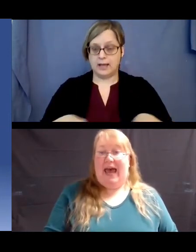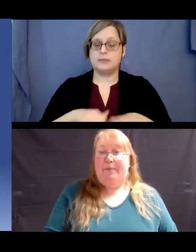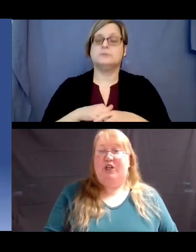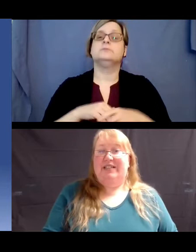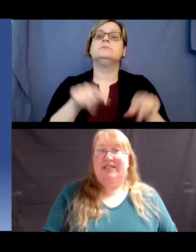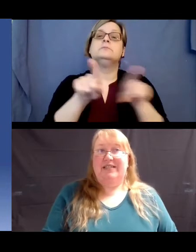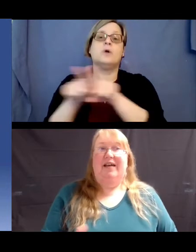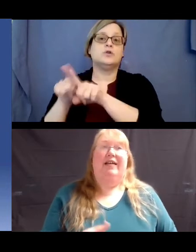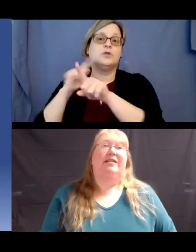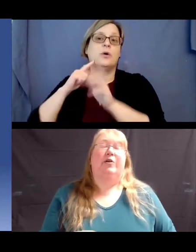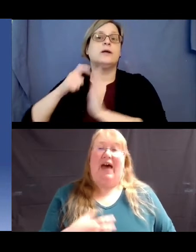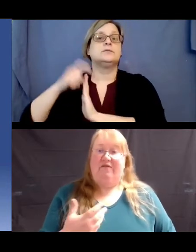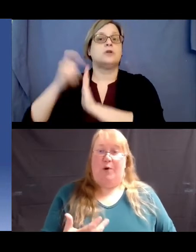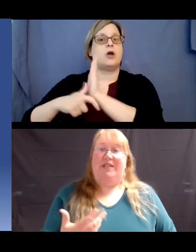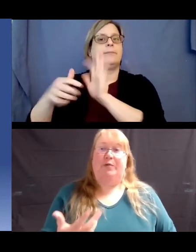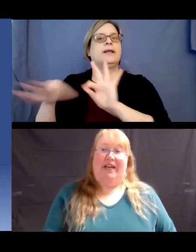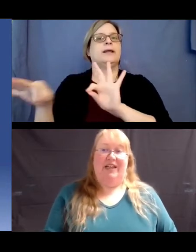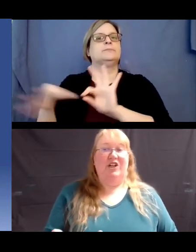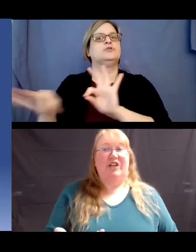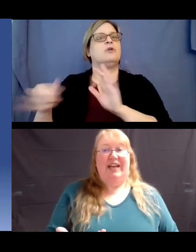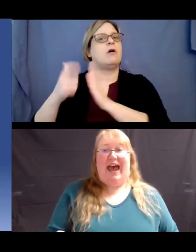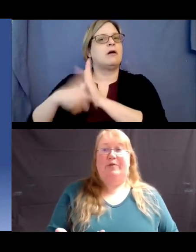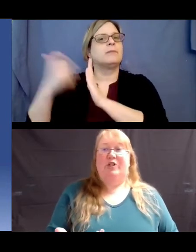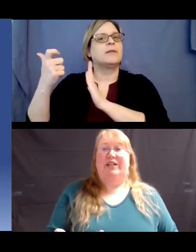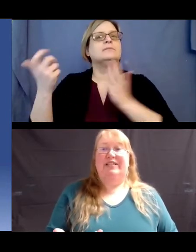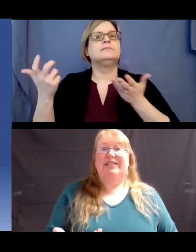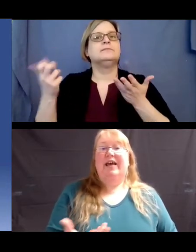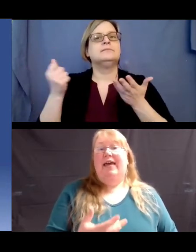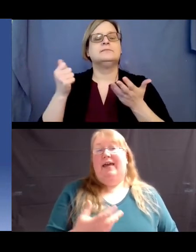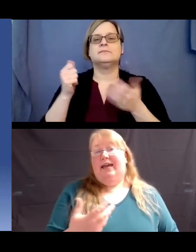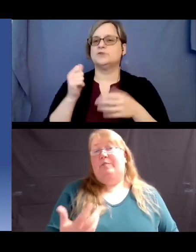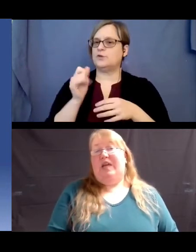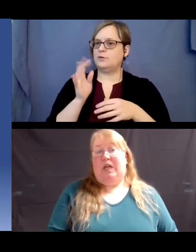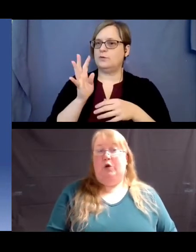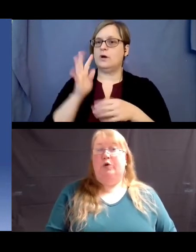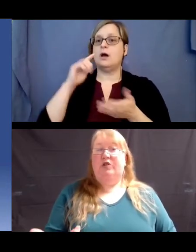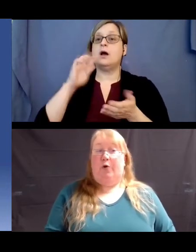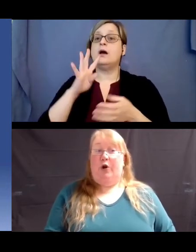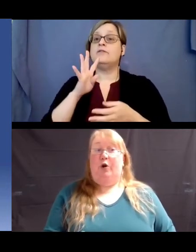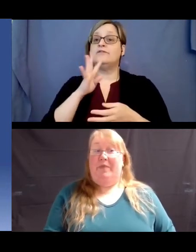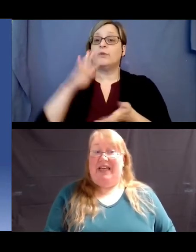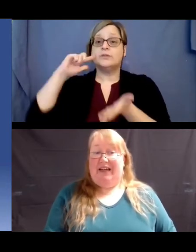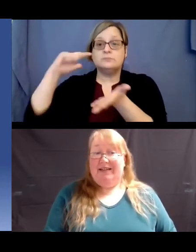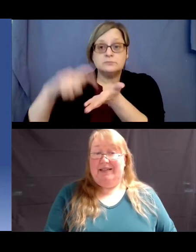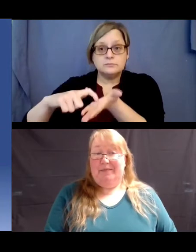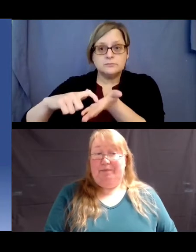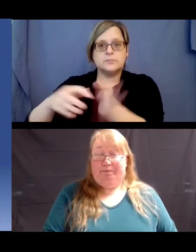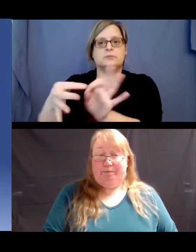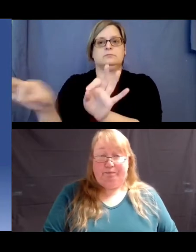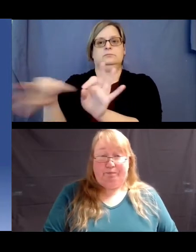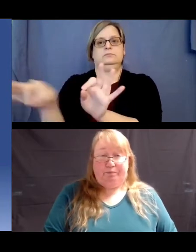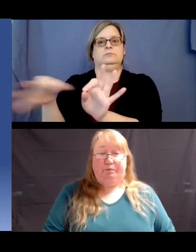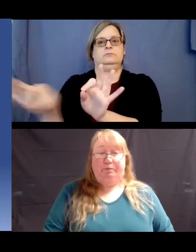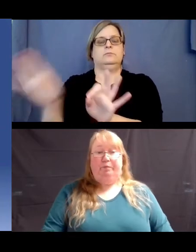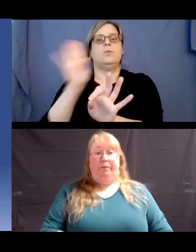automatic captions, so that voice recognition captions can be used for your meetings.